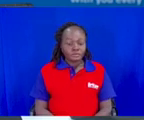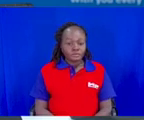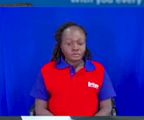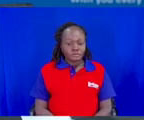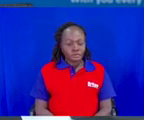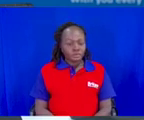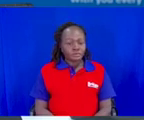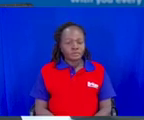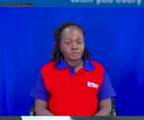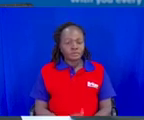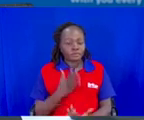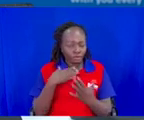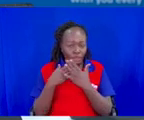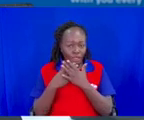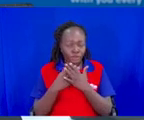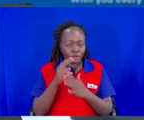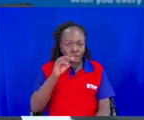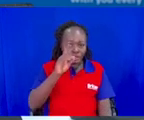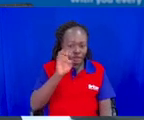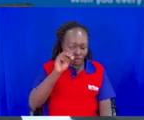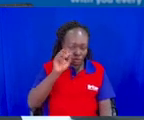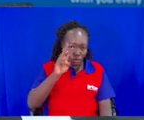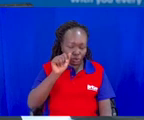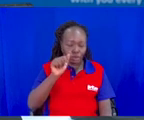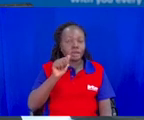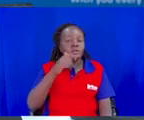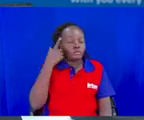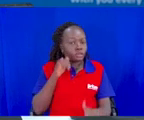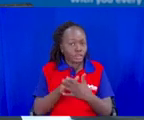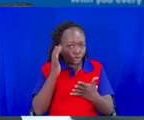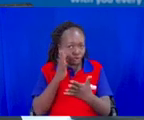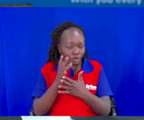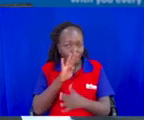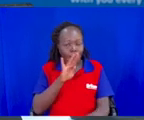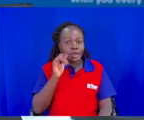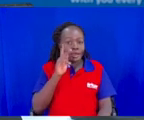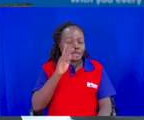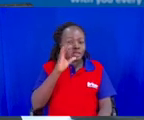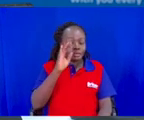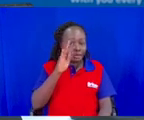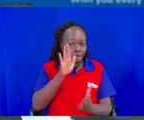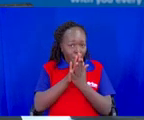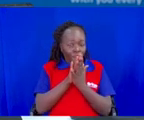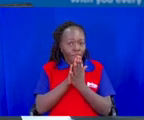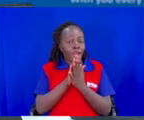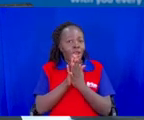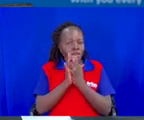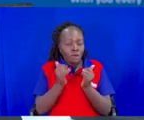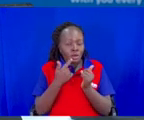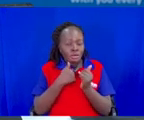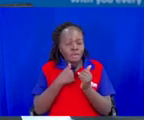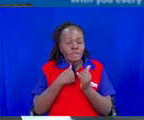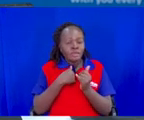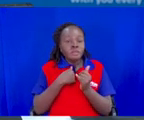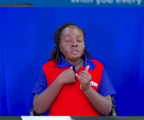Thank you very much, Mr. Demwa, for that confirmation by KCB Bank. At this point,